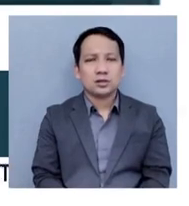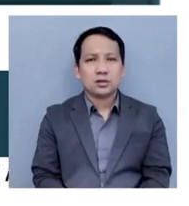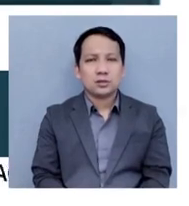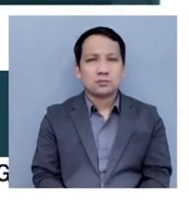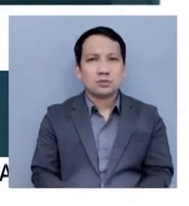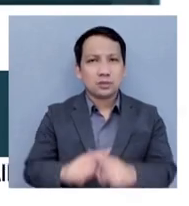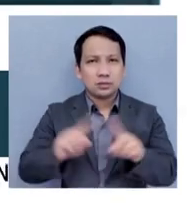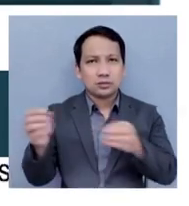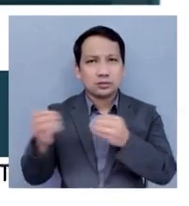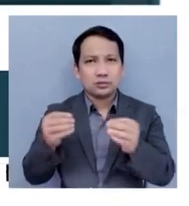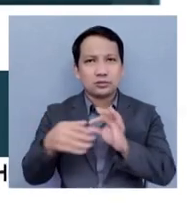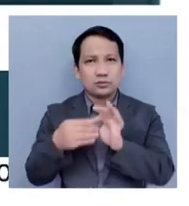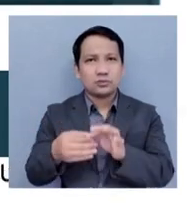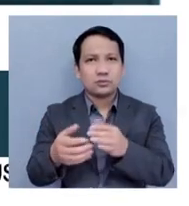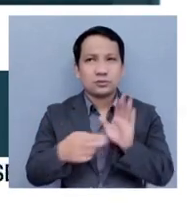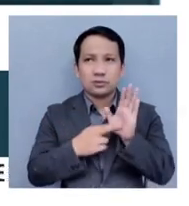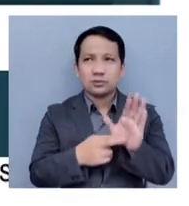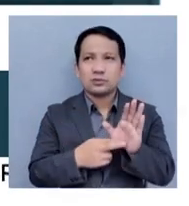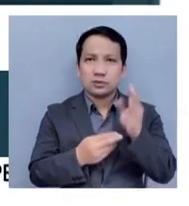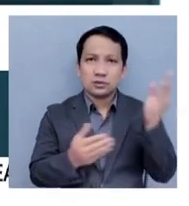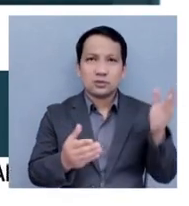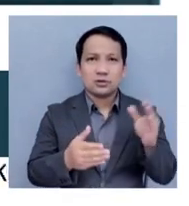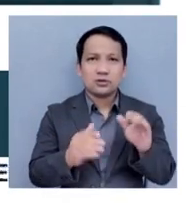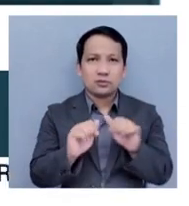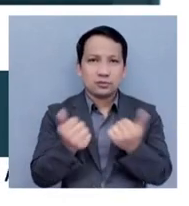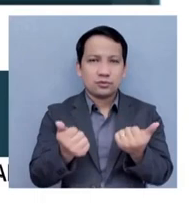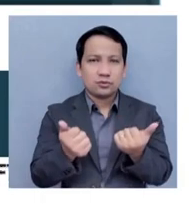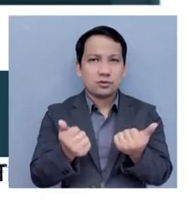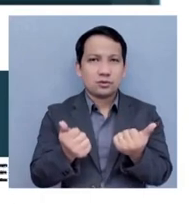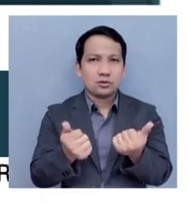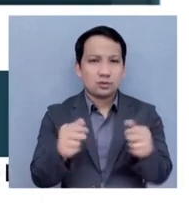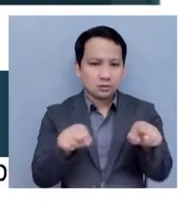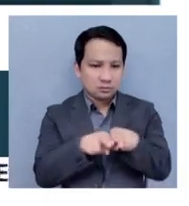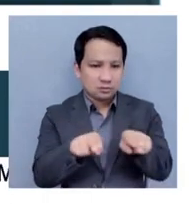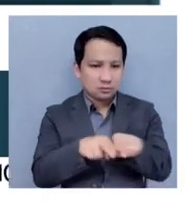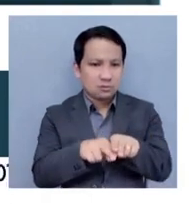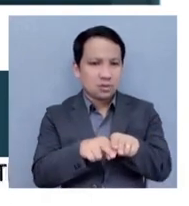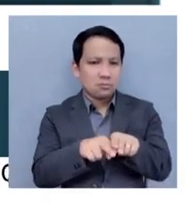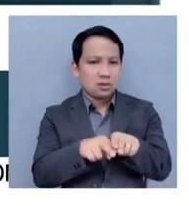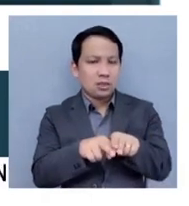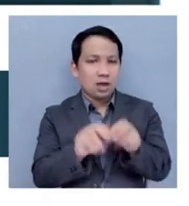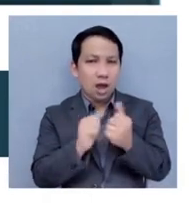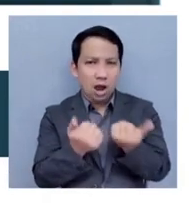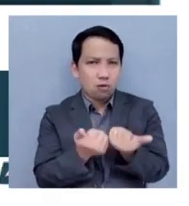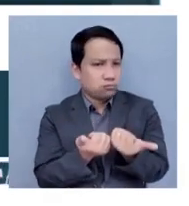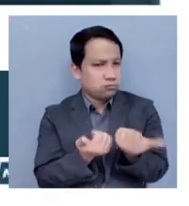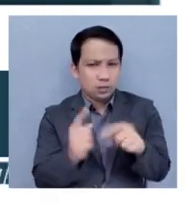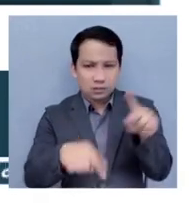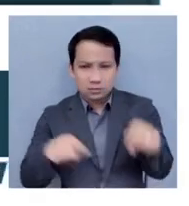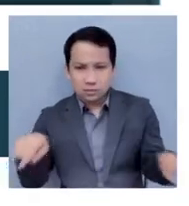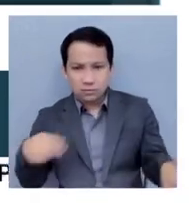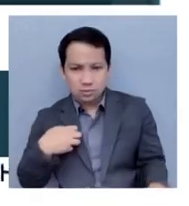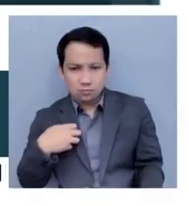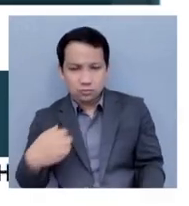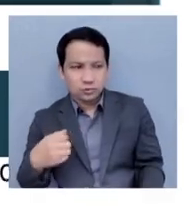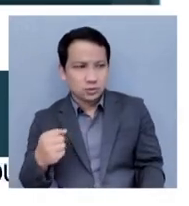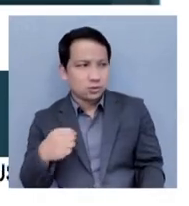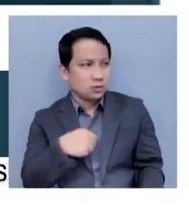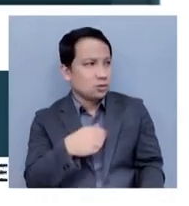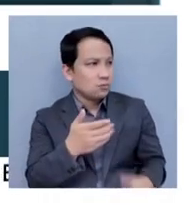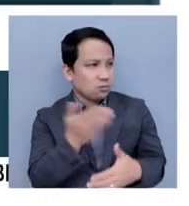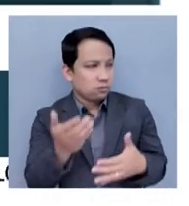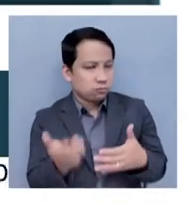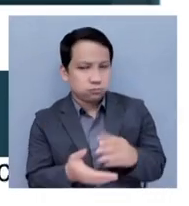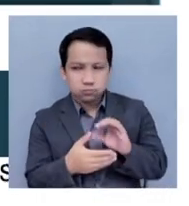operation. Now, Representative Acop, how normal is it for a different set of police officers to file the case